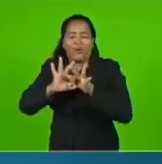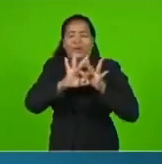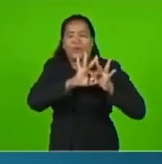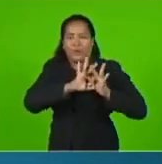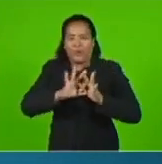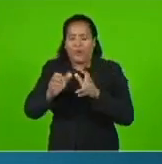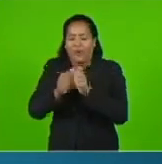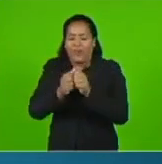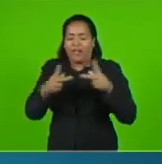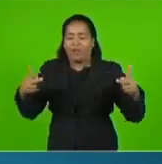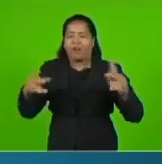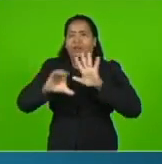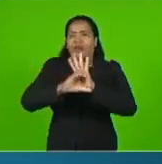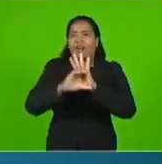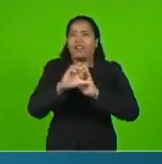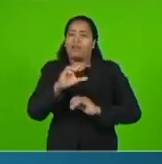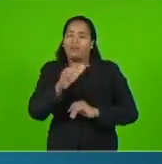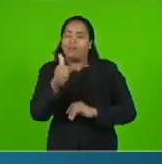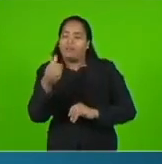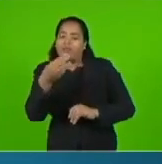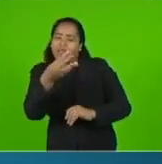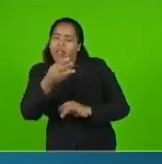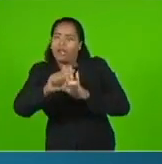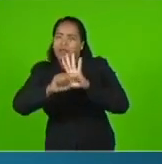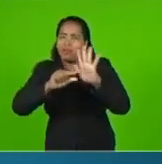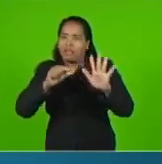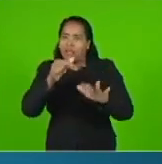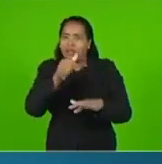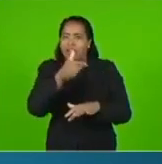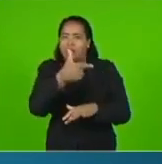me. So Revelation 3:20.